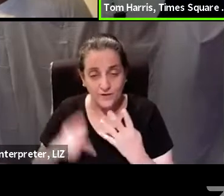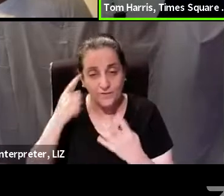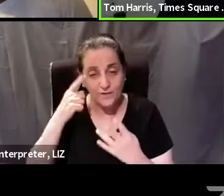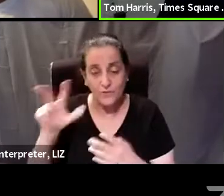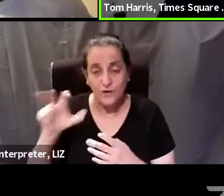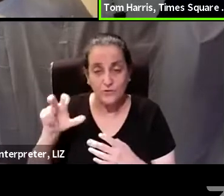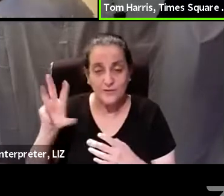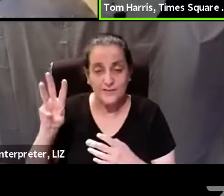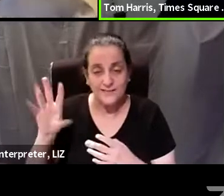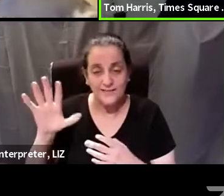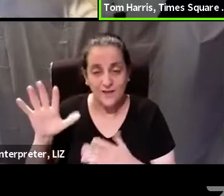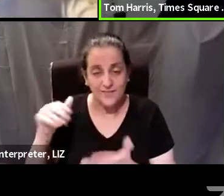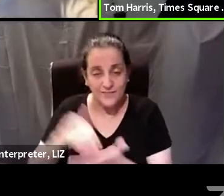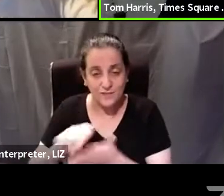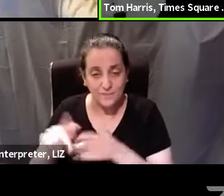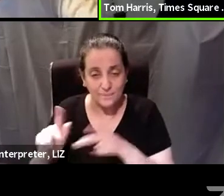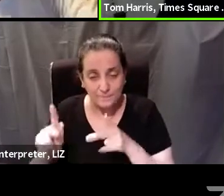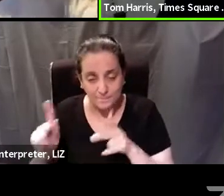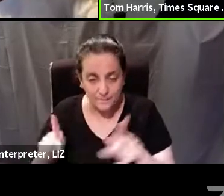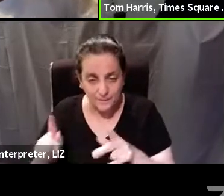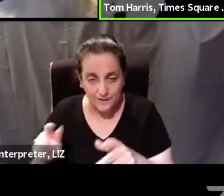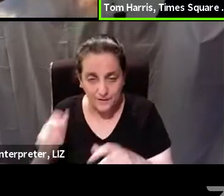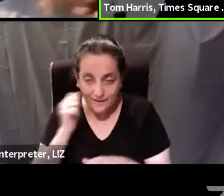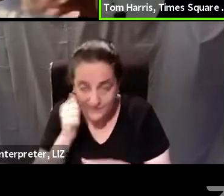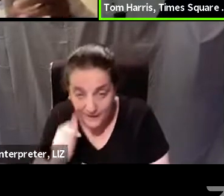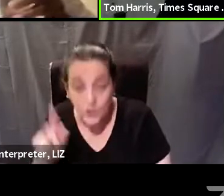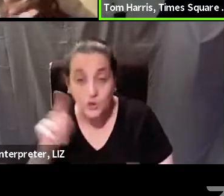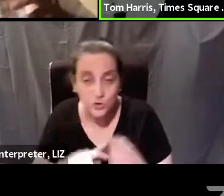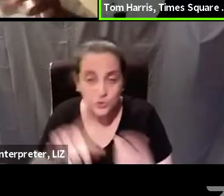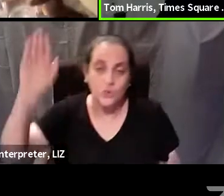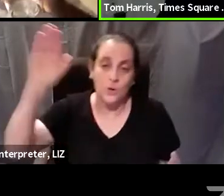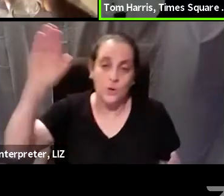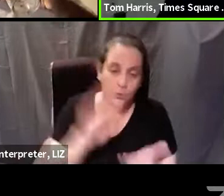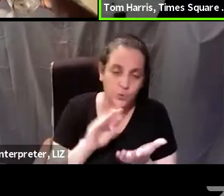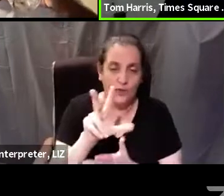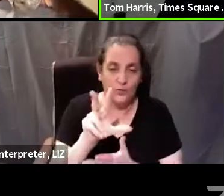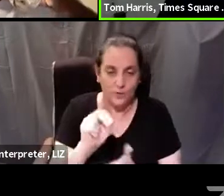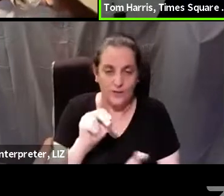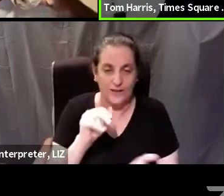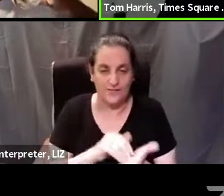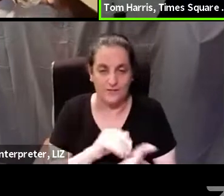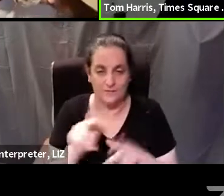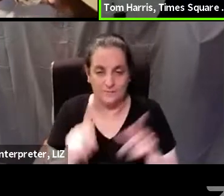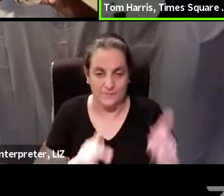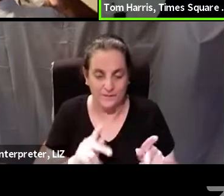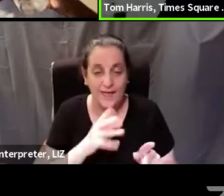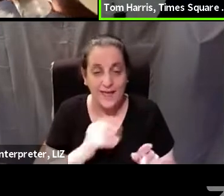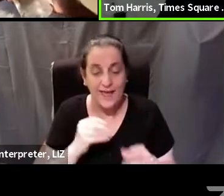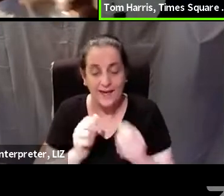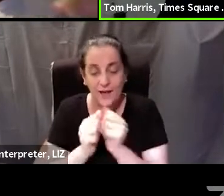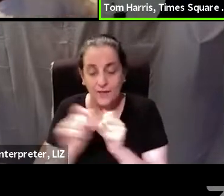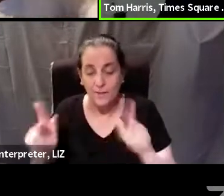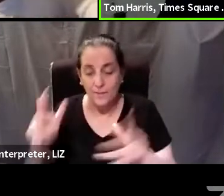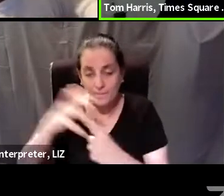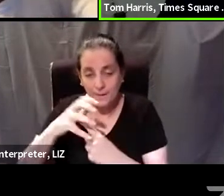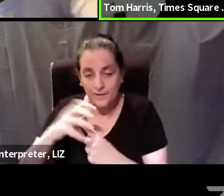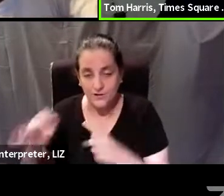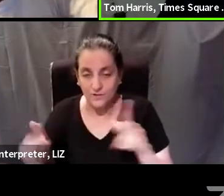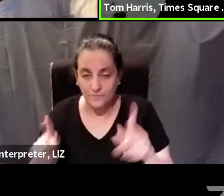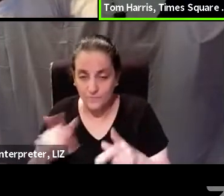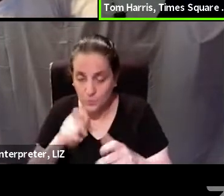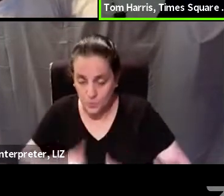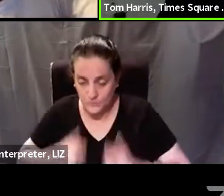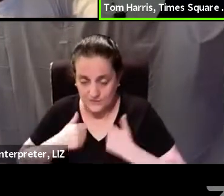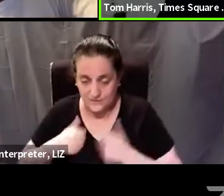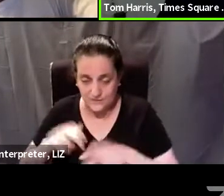365,000 people a day to 30,000 people. And our homeless population, those who sleep on the